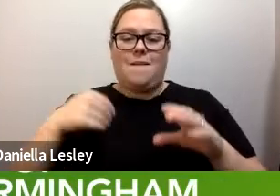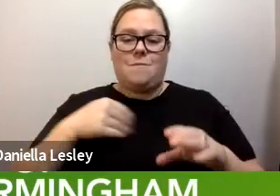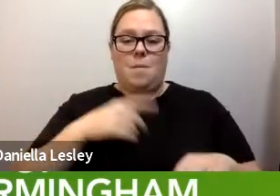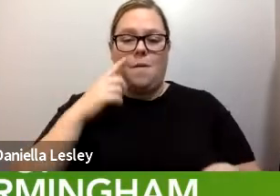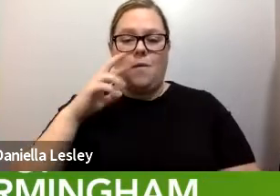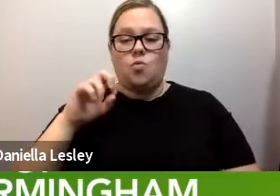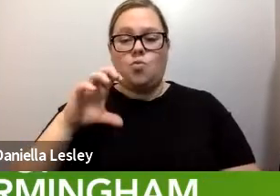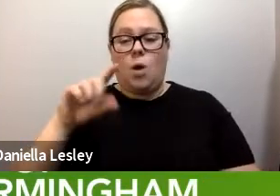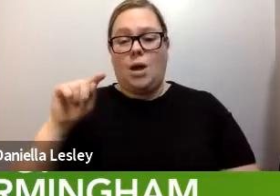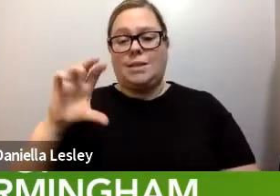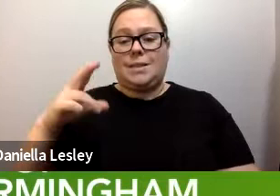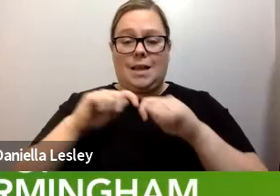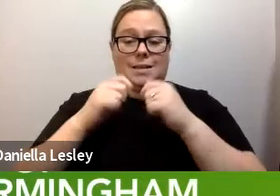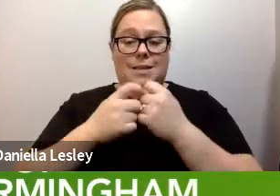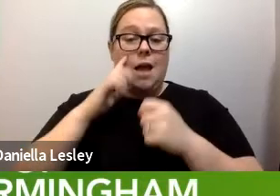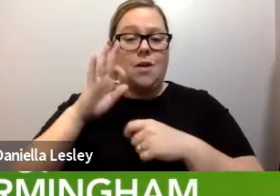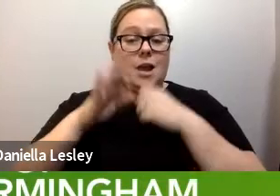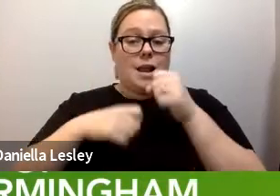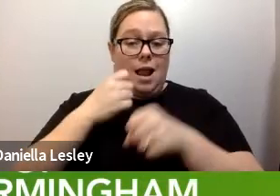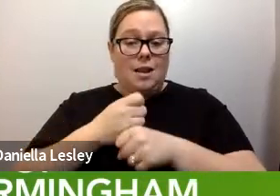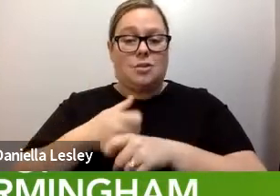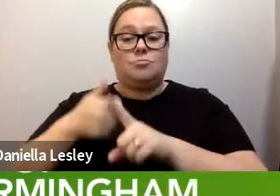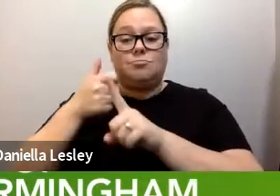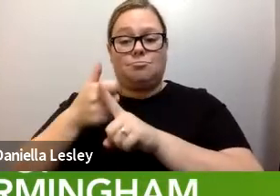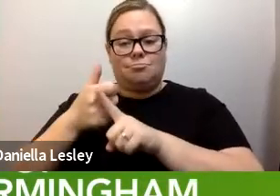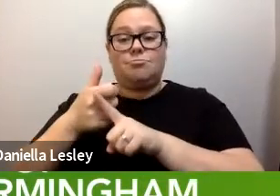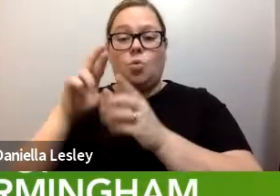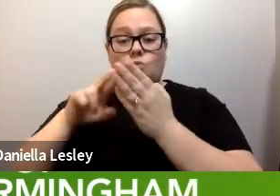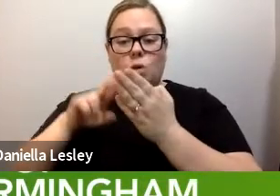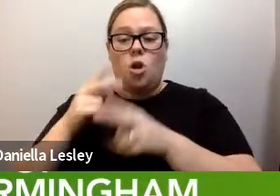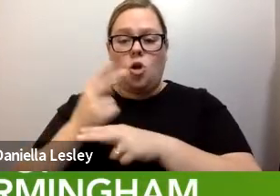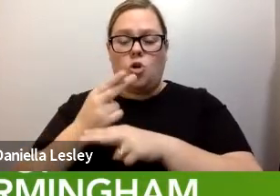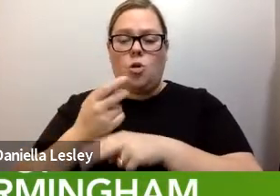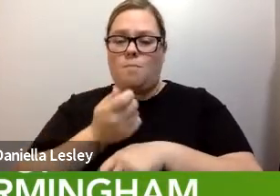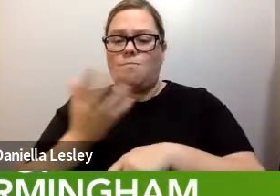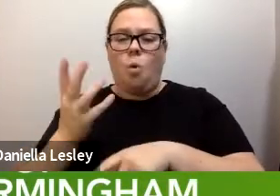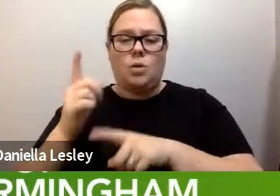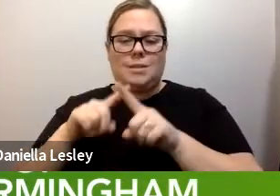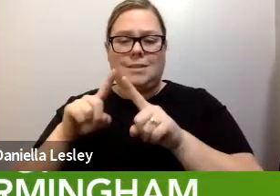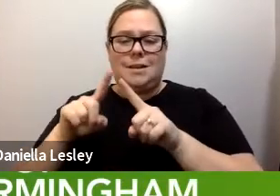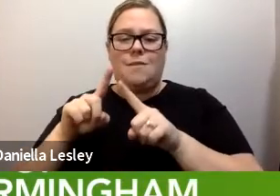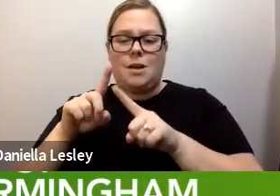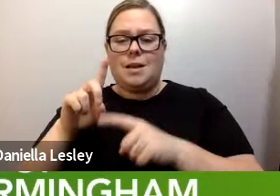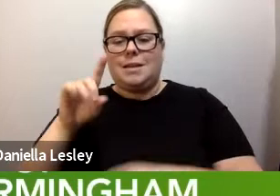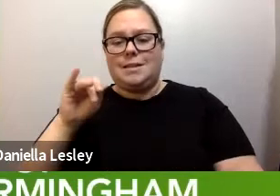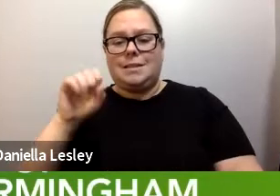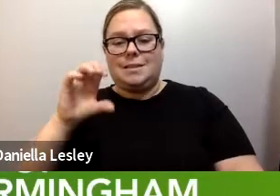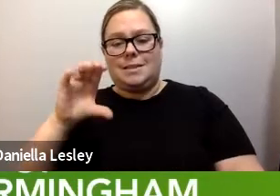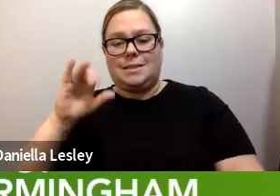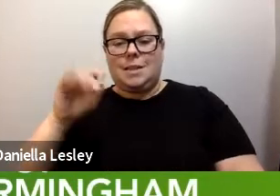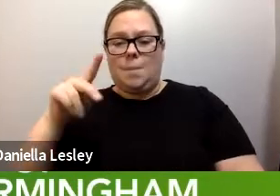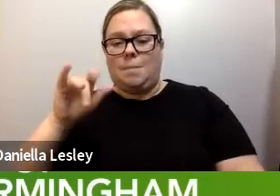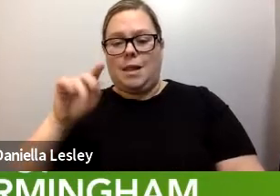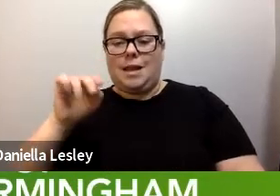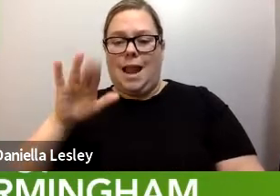9 years. Dr. Malone's research utilizes a multidisciplinary approach to examine the impact of